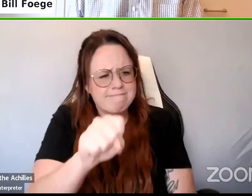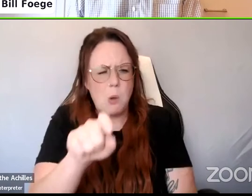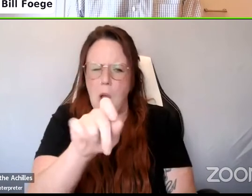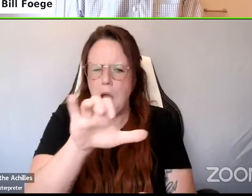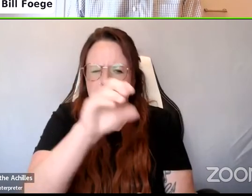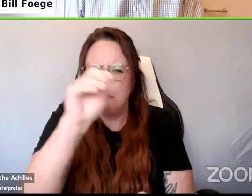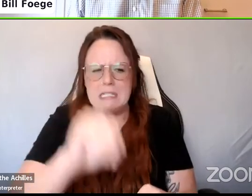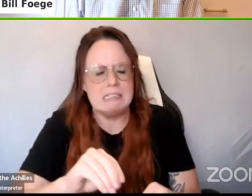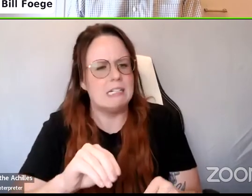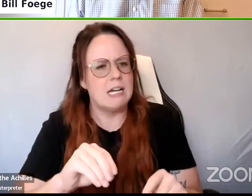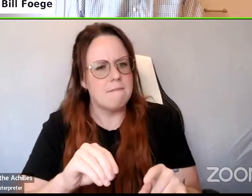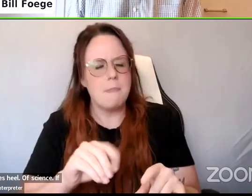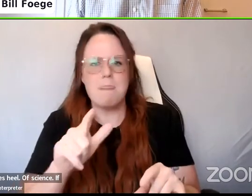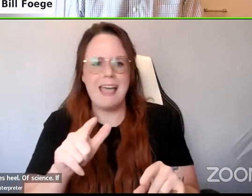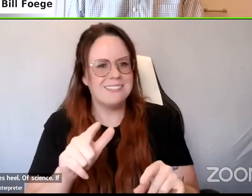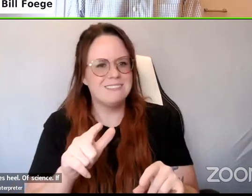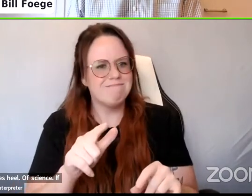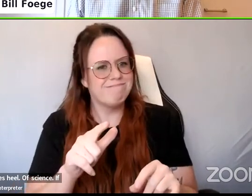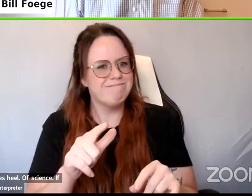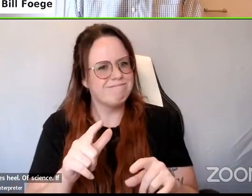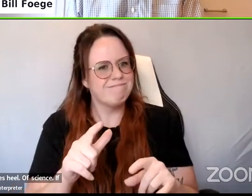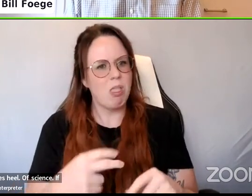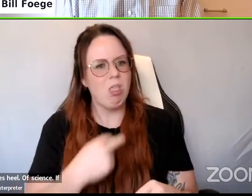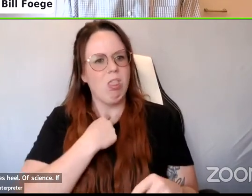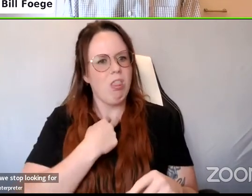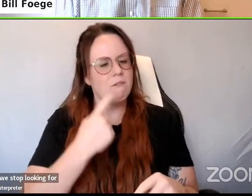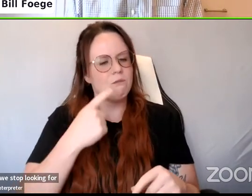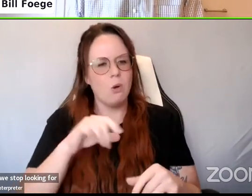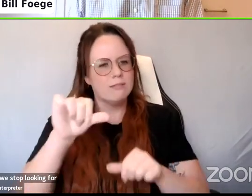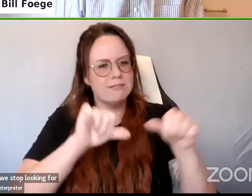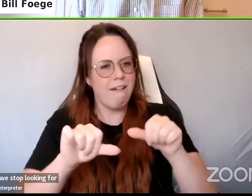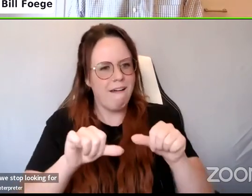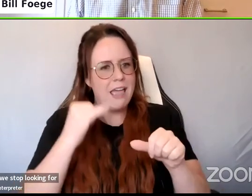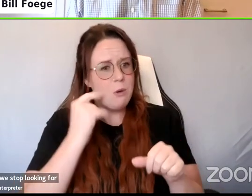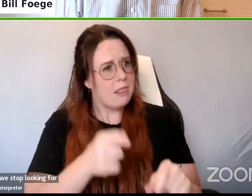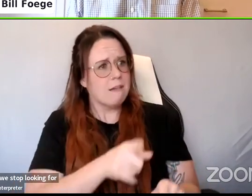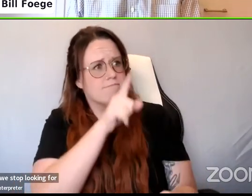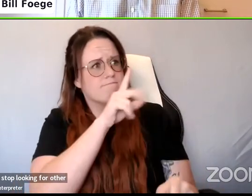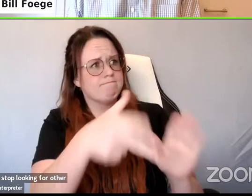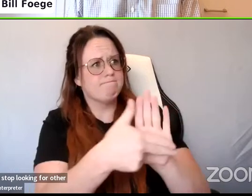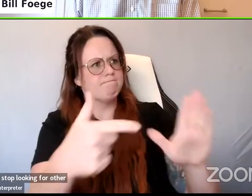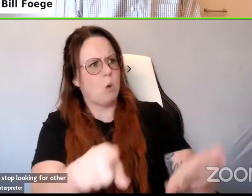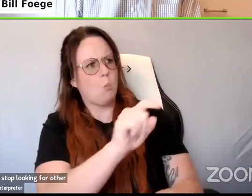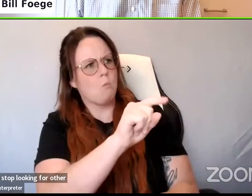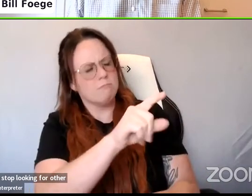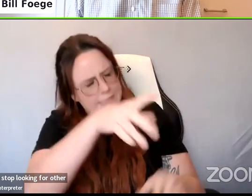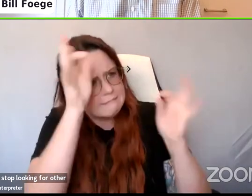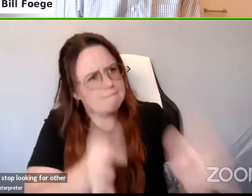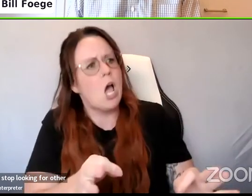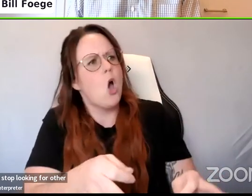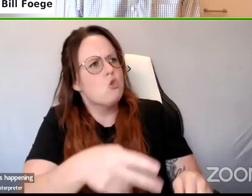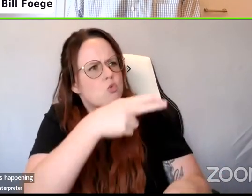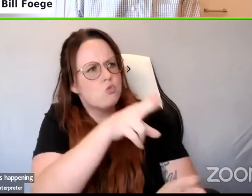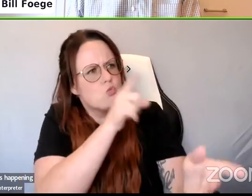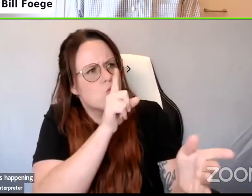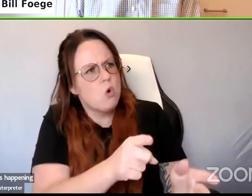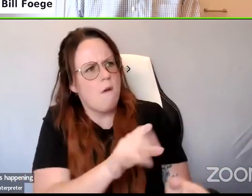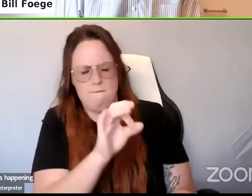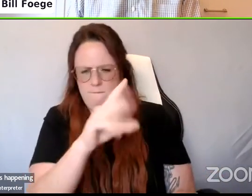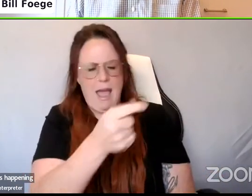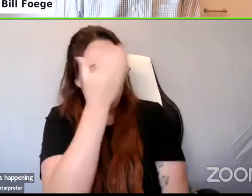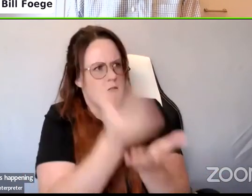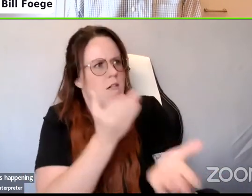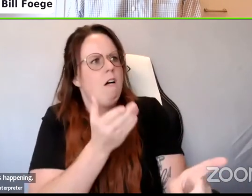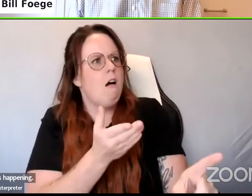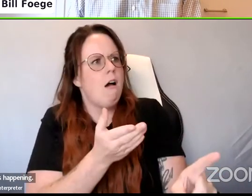we believe something is true we stop looking for other answers to why this is happening and I think in smallpox we